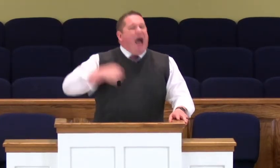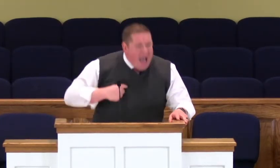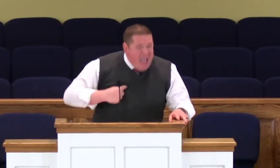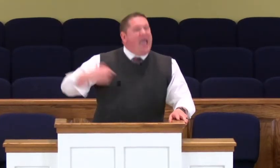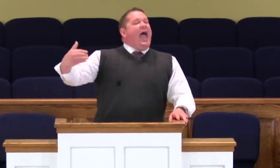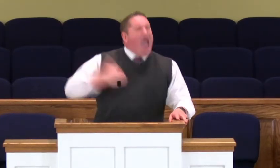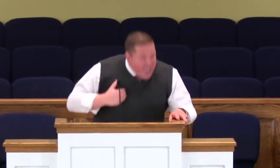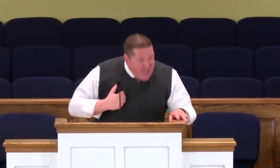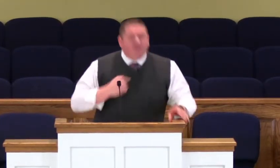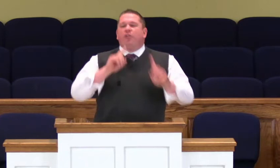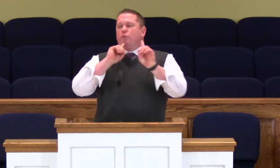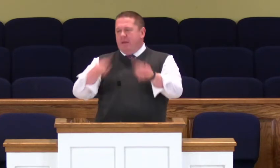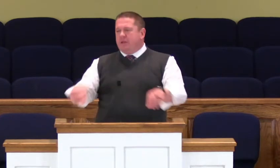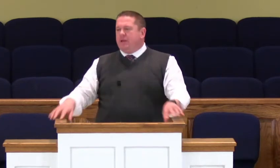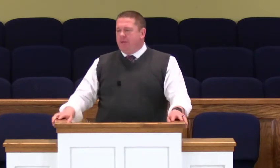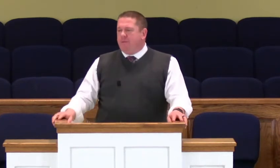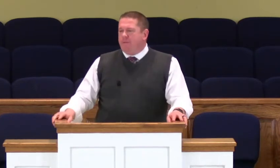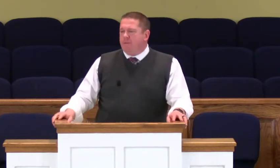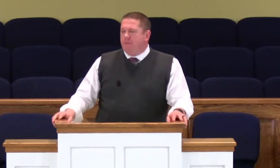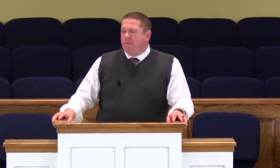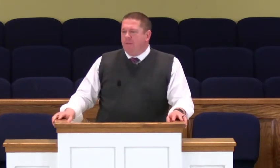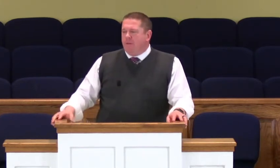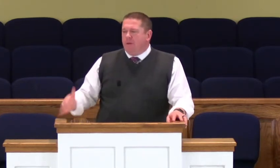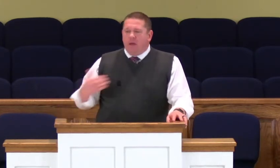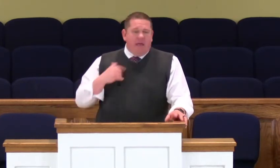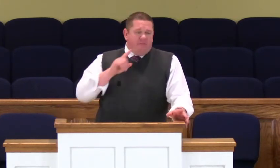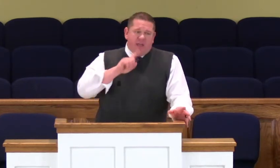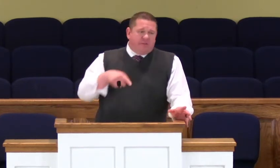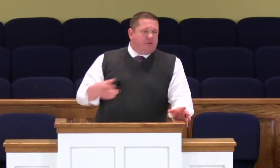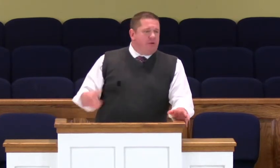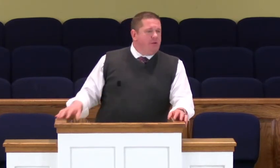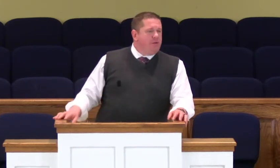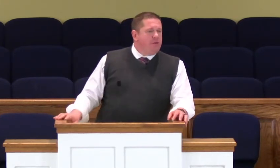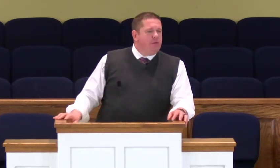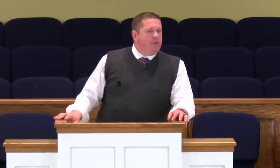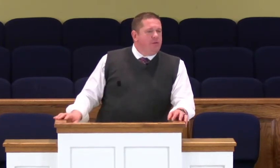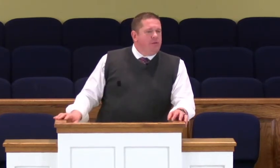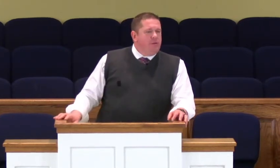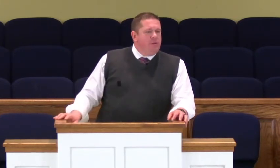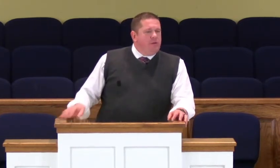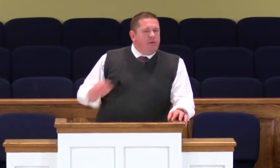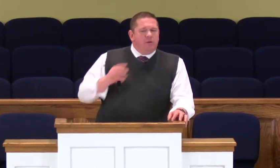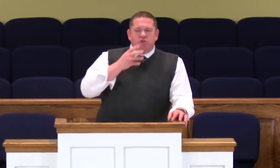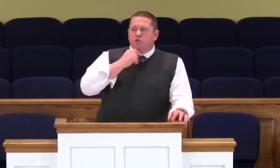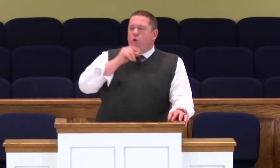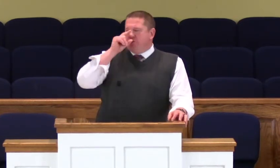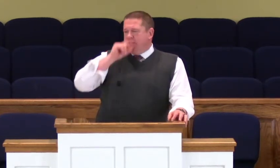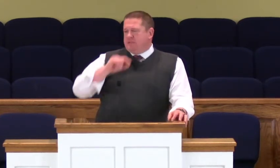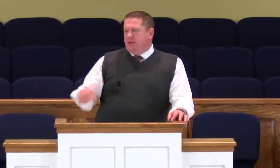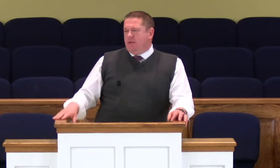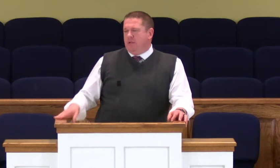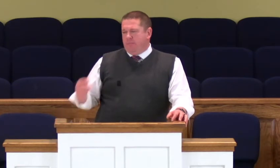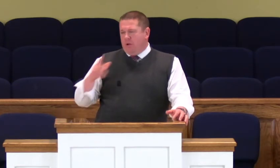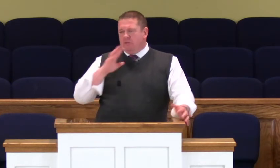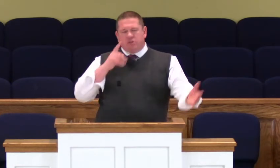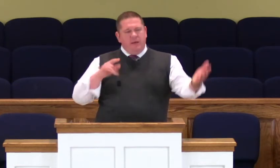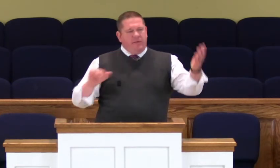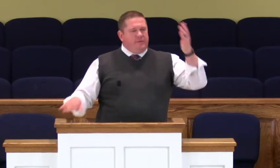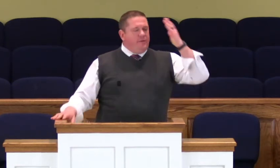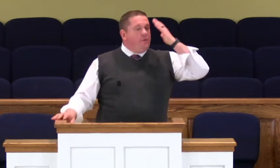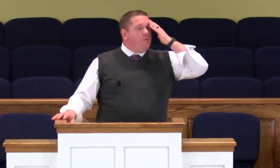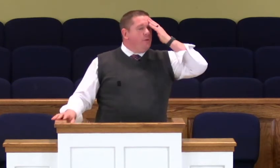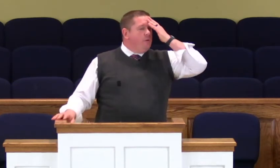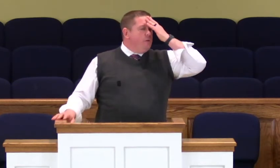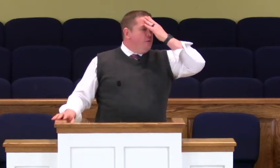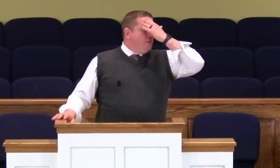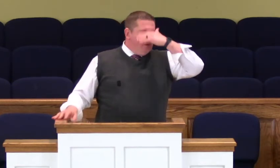says, I have the remedy. I have the answer. Jew or Gentile. Paul talks about that